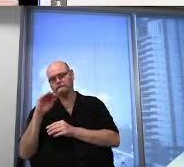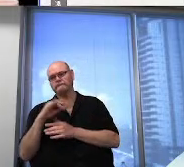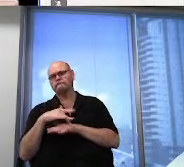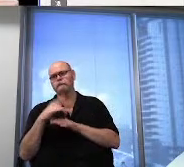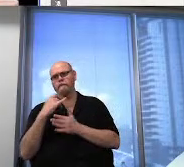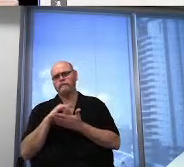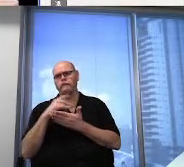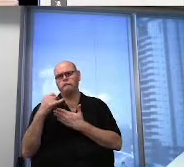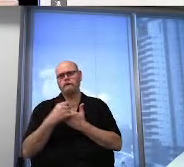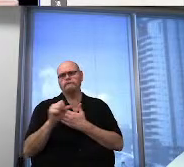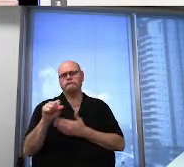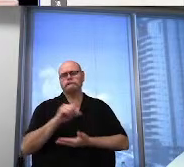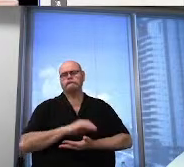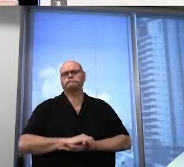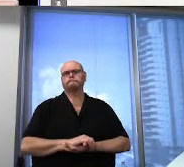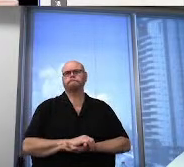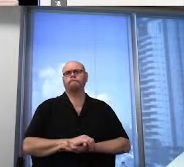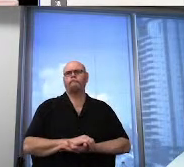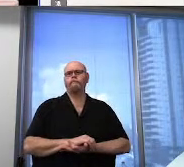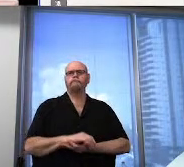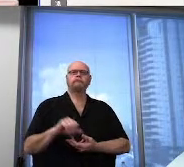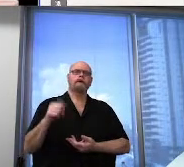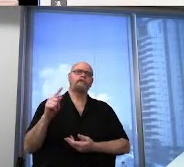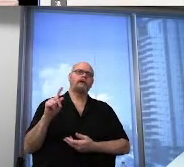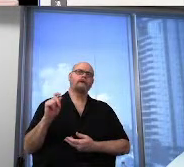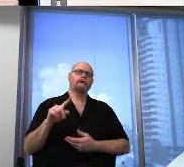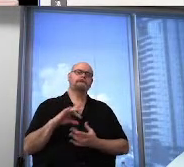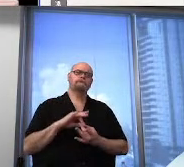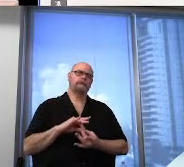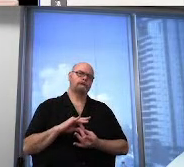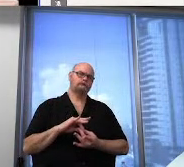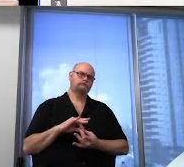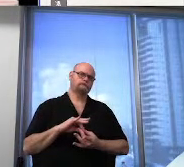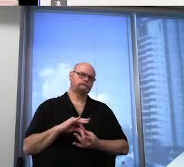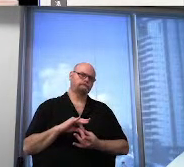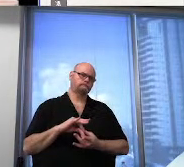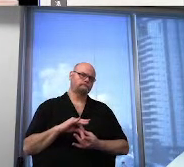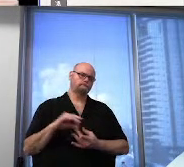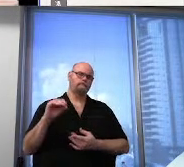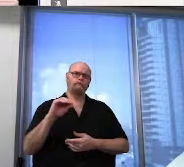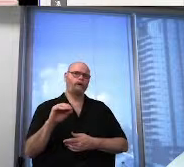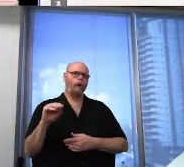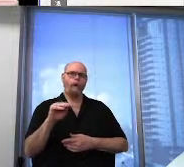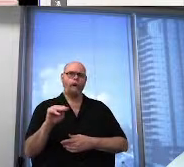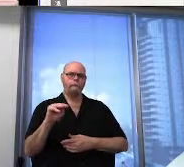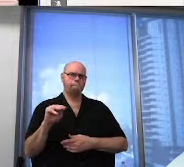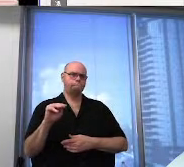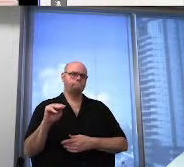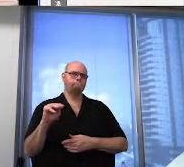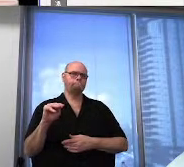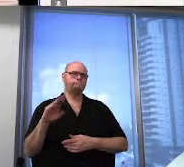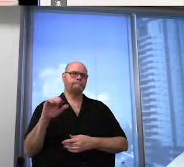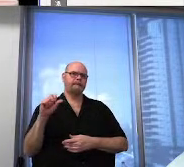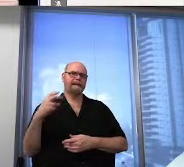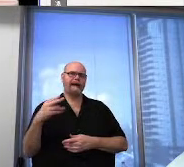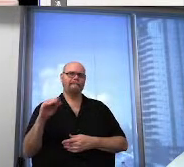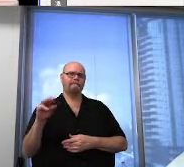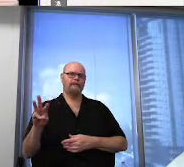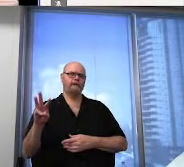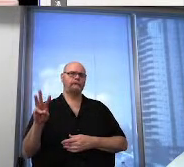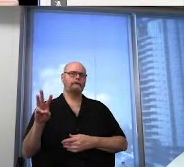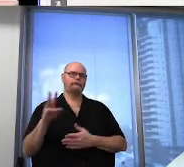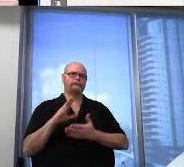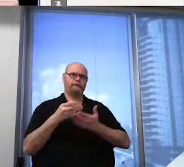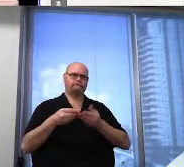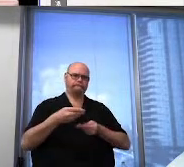particular project. Yes. And then the other question I had, just with respect to this, to the O&M, the cash